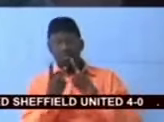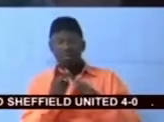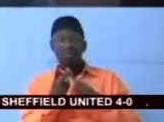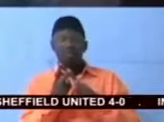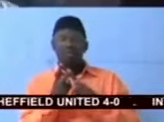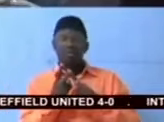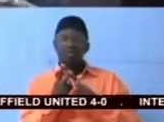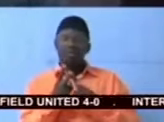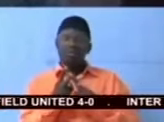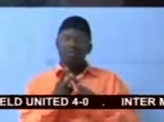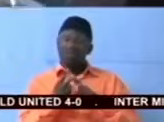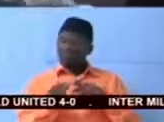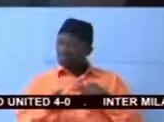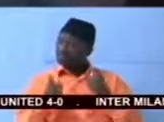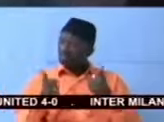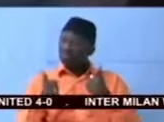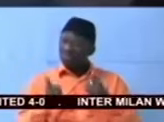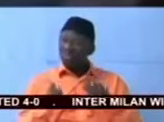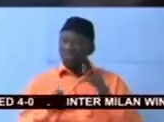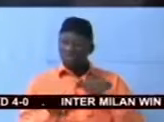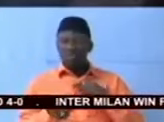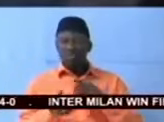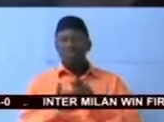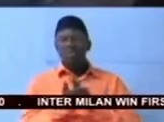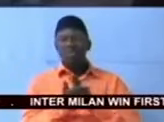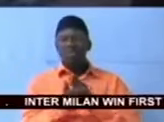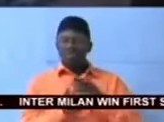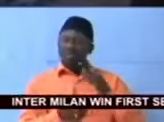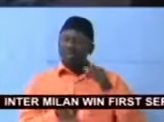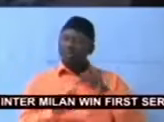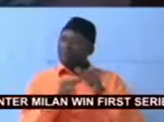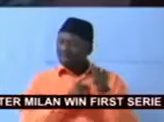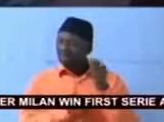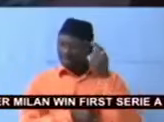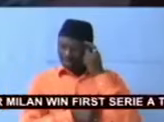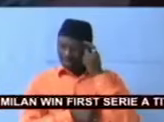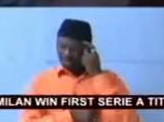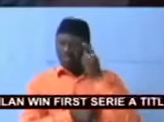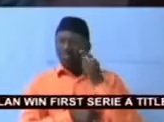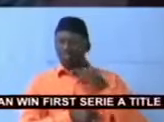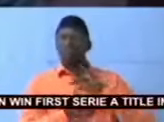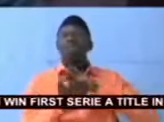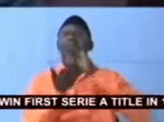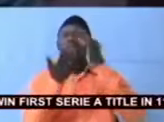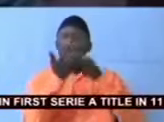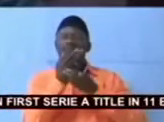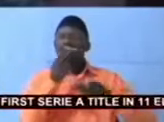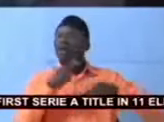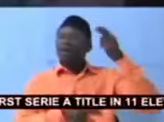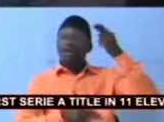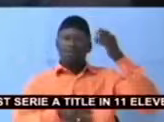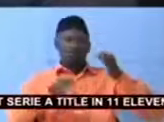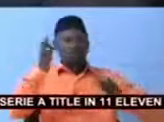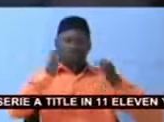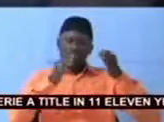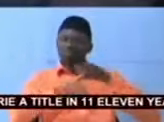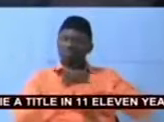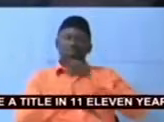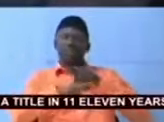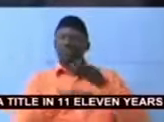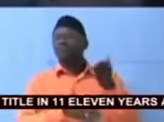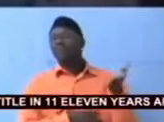matter be tried at the High Court. Wallahi tebe nga xamne ni dal na xel rek ne dal mbir mom nañ ko atté ci High Court bi. Yes, so in this case we